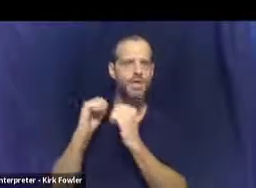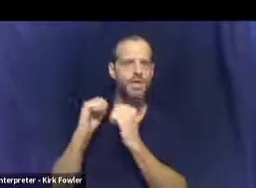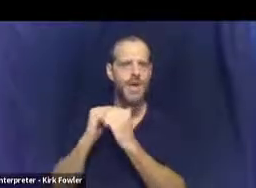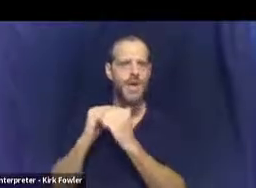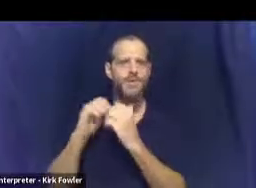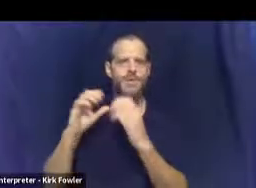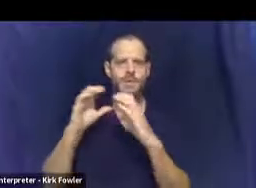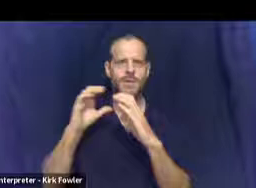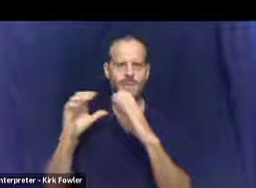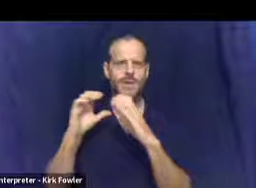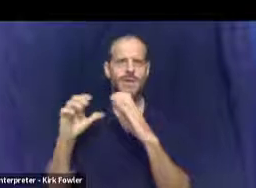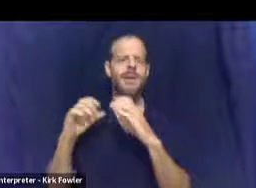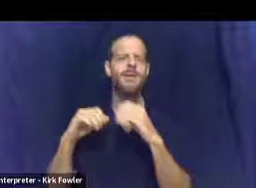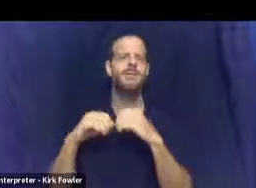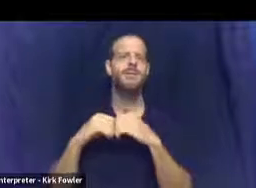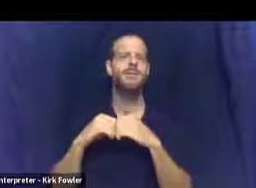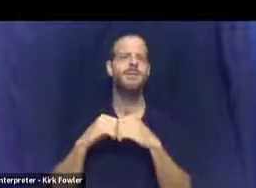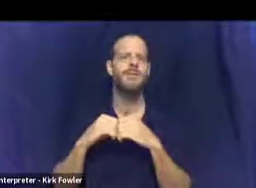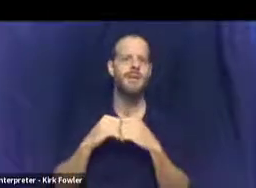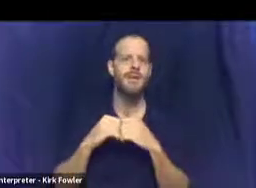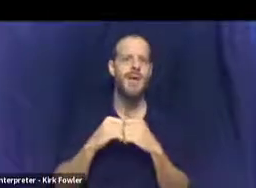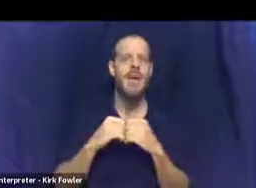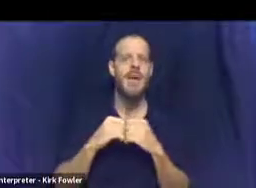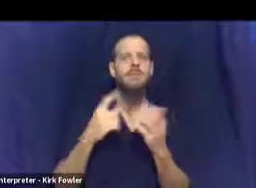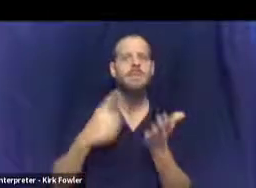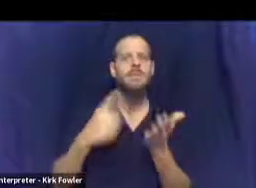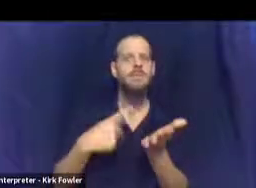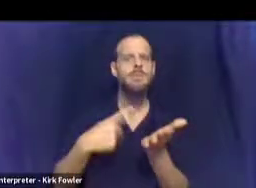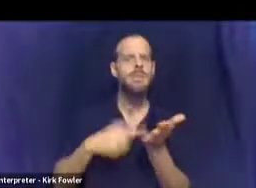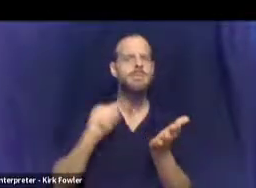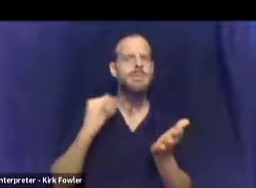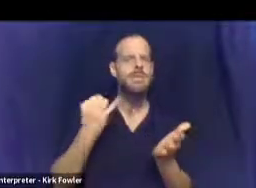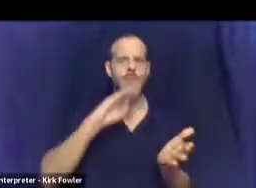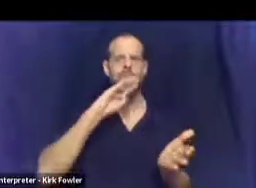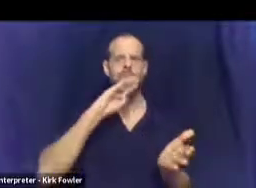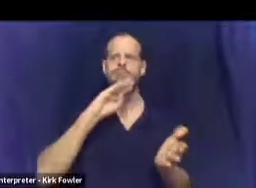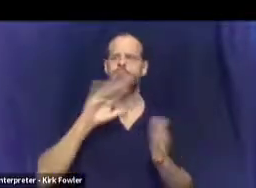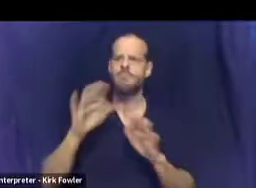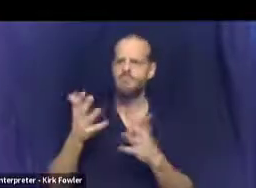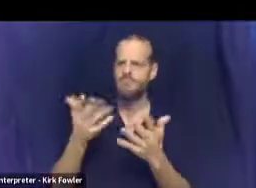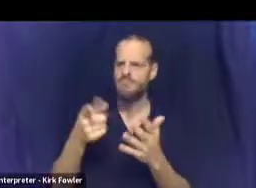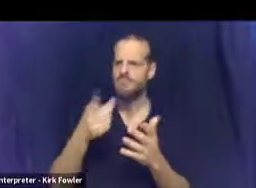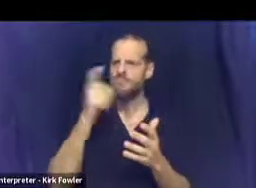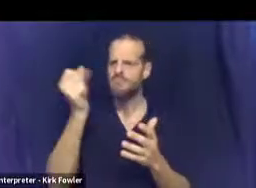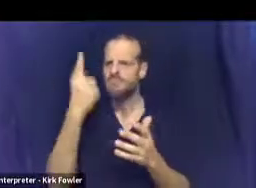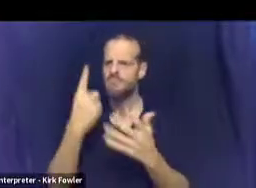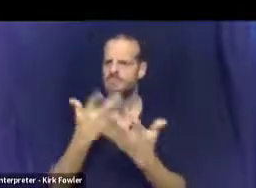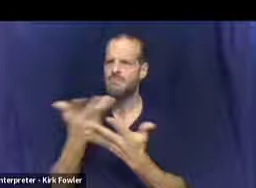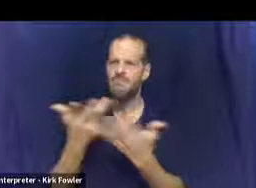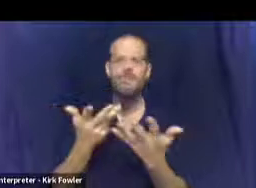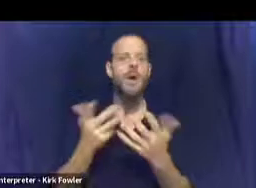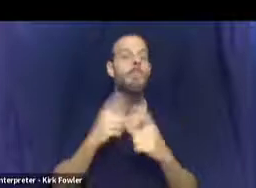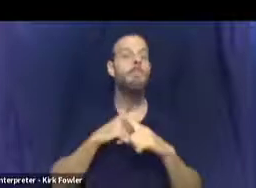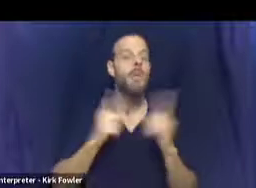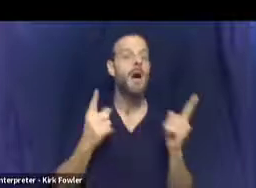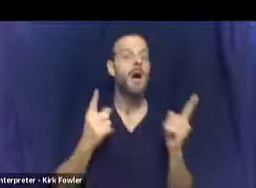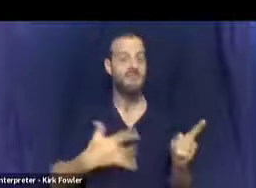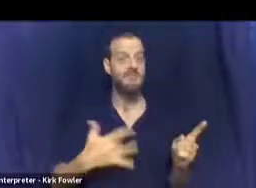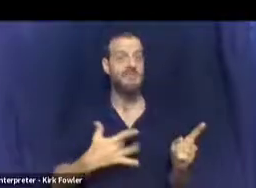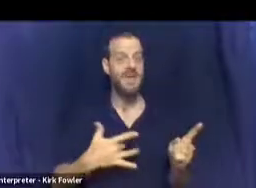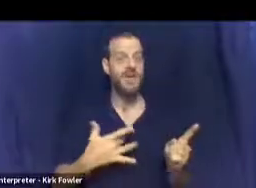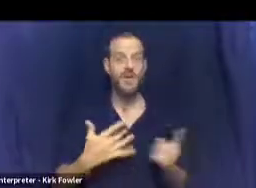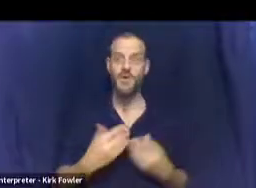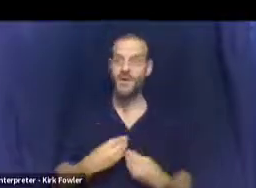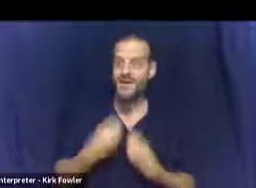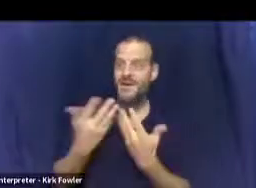with him, which could certainly be frustrating, but also be extremely rewarding in the sense that he feels heard and understands that he wants